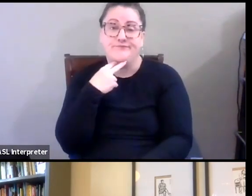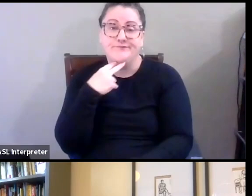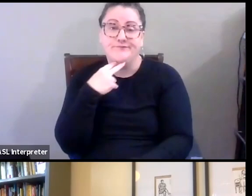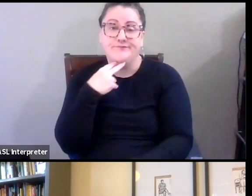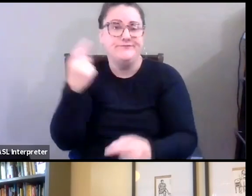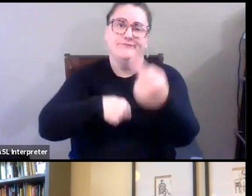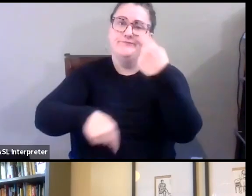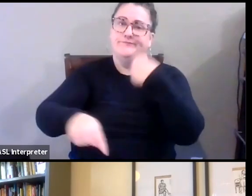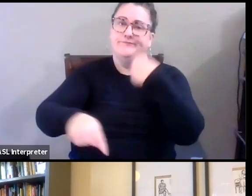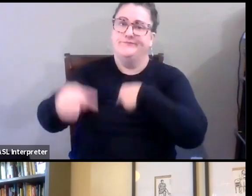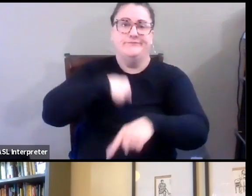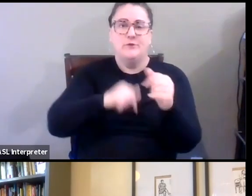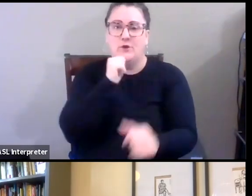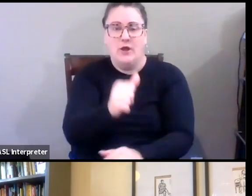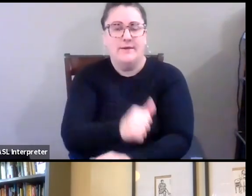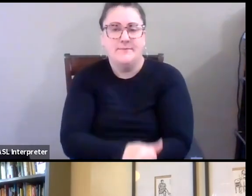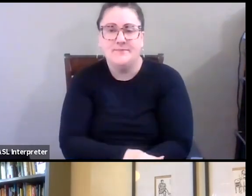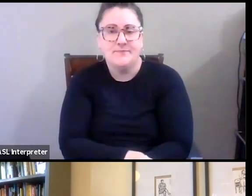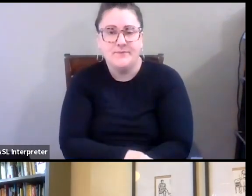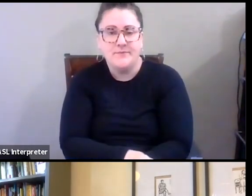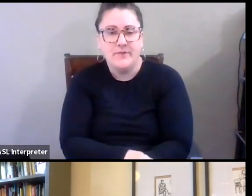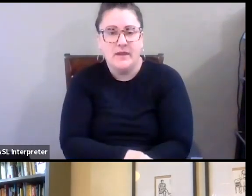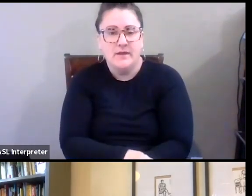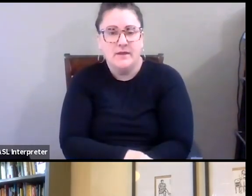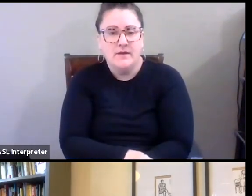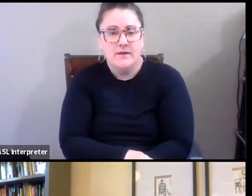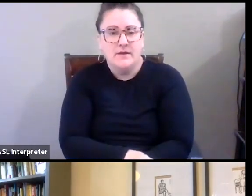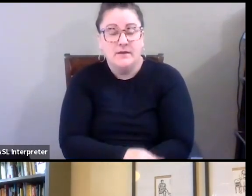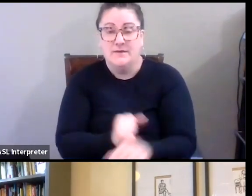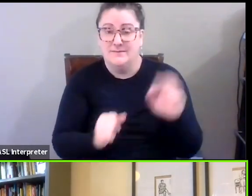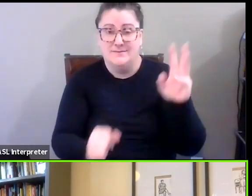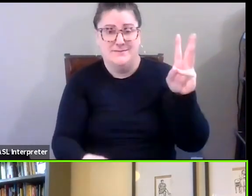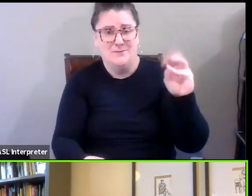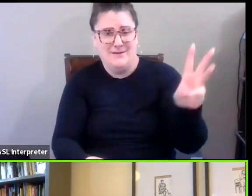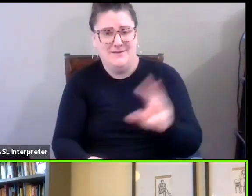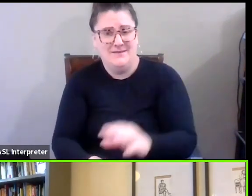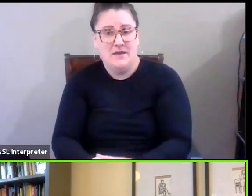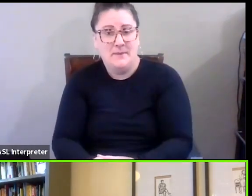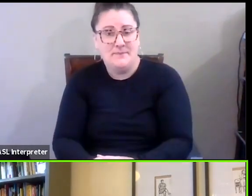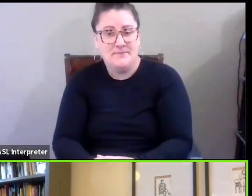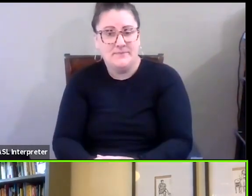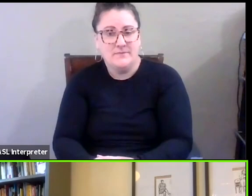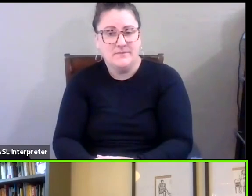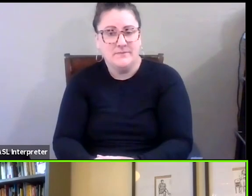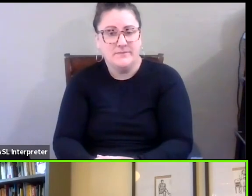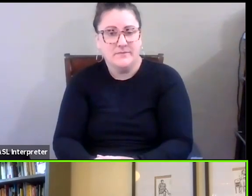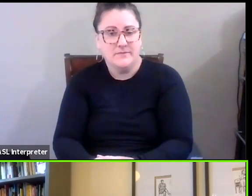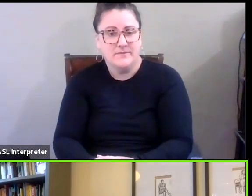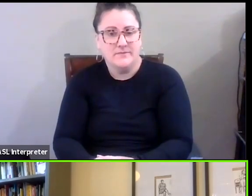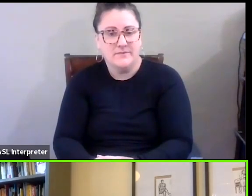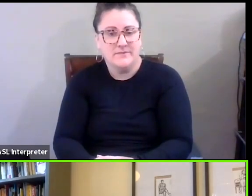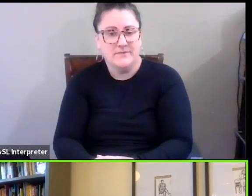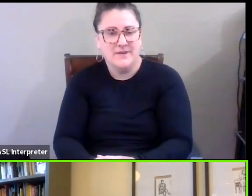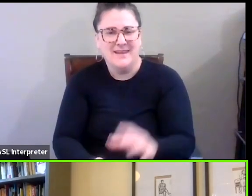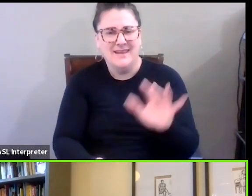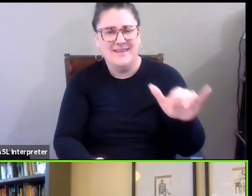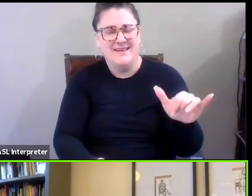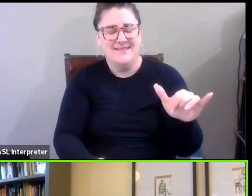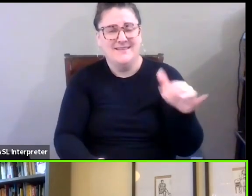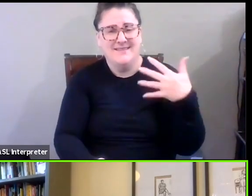haven't. Right. Yeah. Right, right. That's so